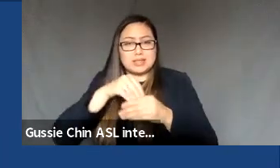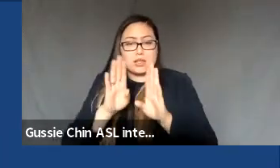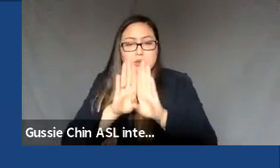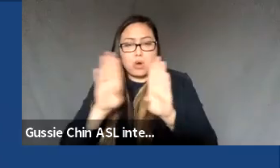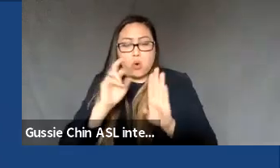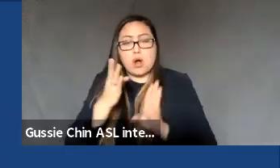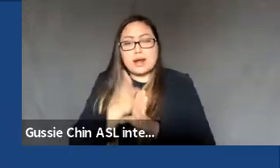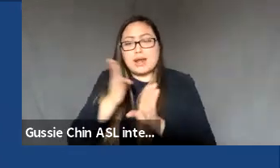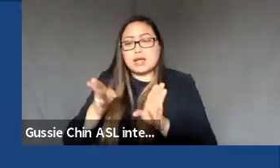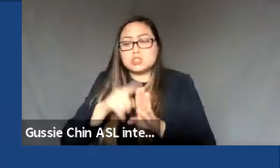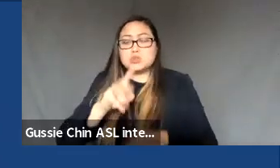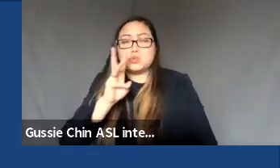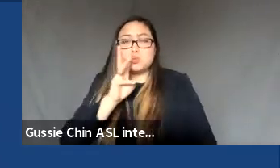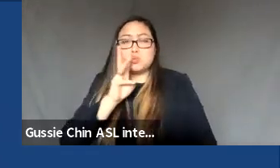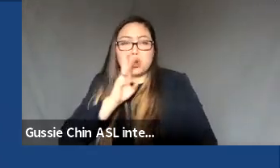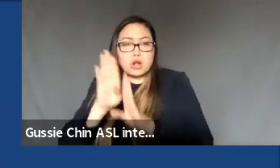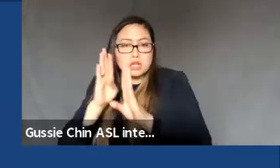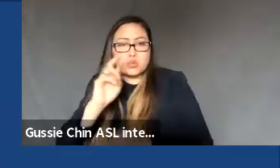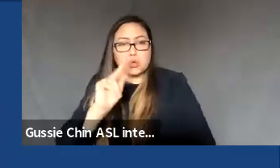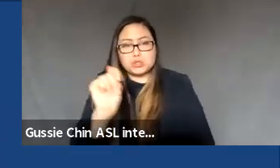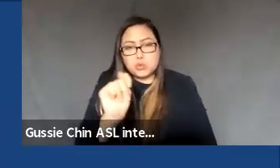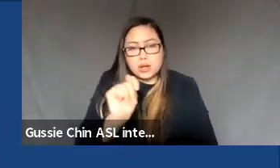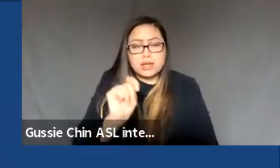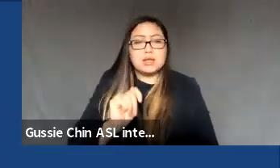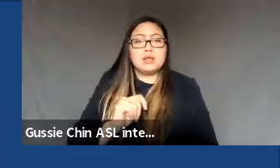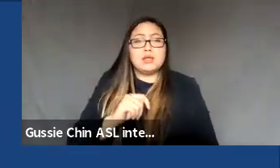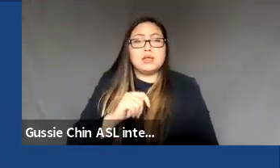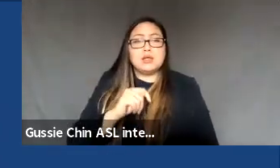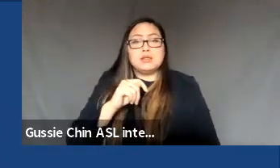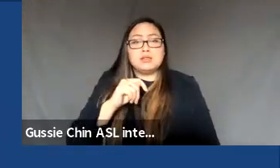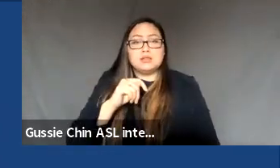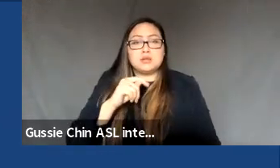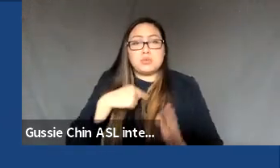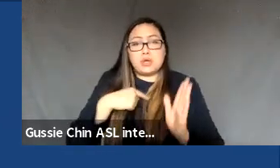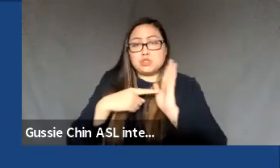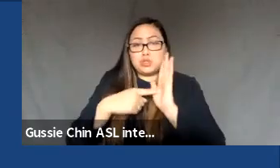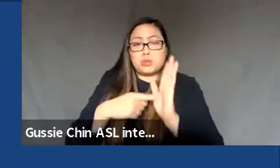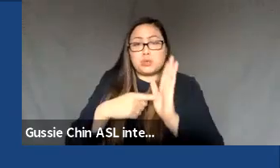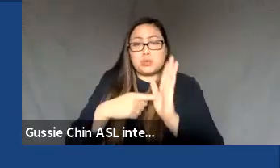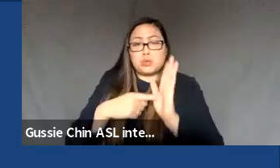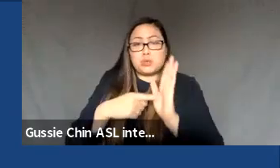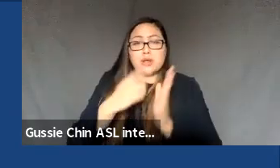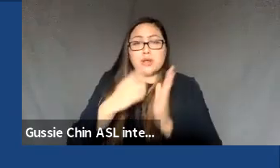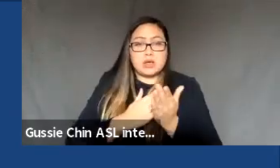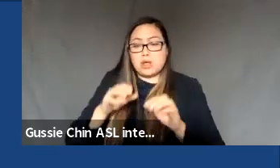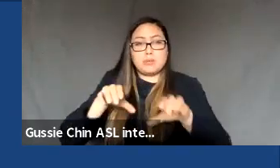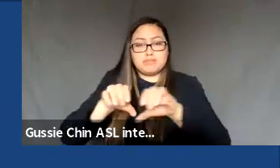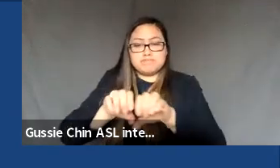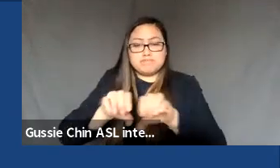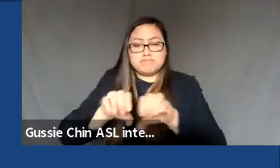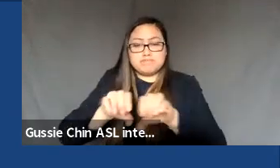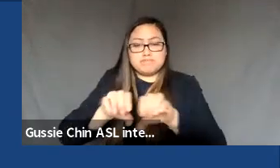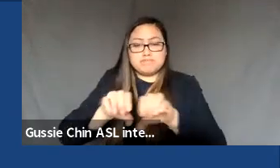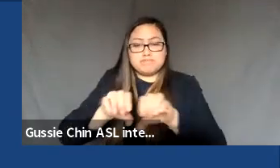the water closet or toilet. In the graphic that we're showing you, we're also showing some fold down grab bars that may assist to